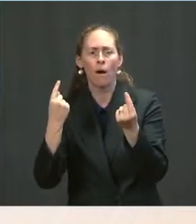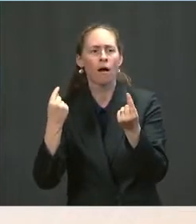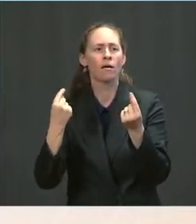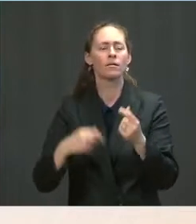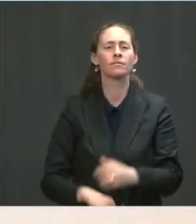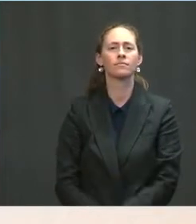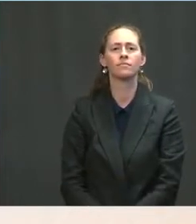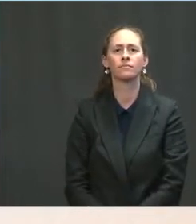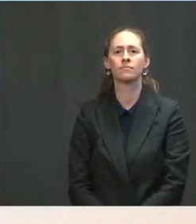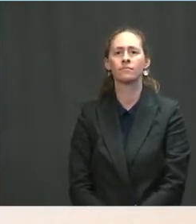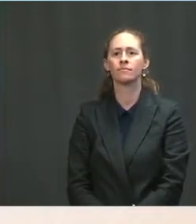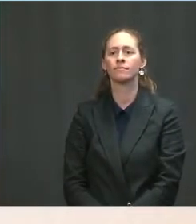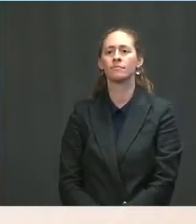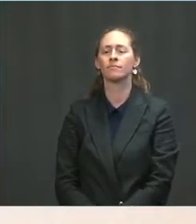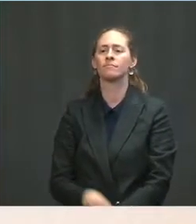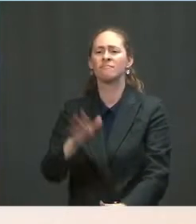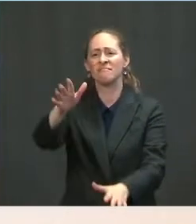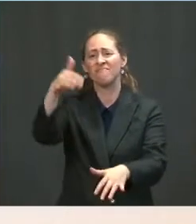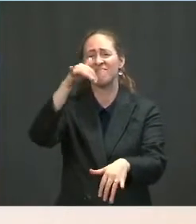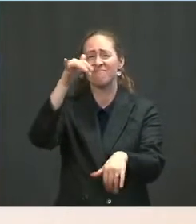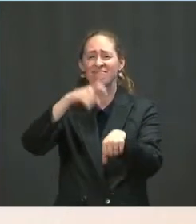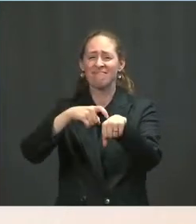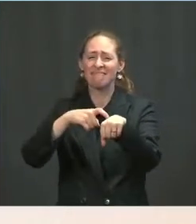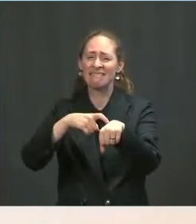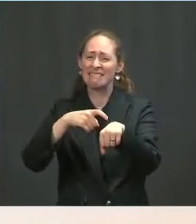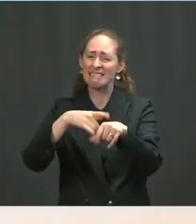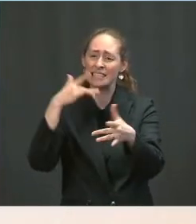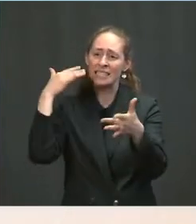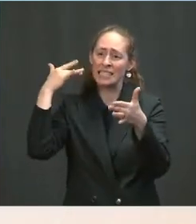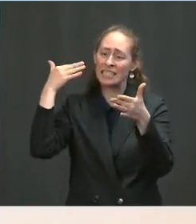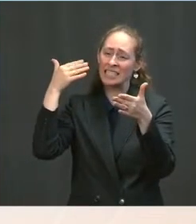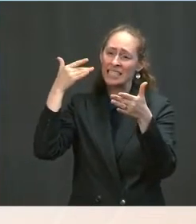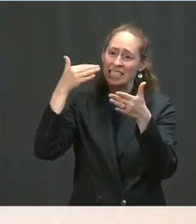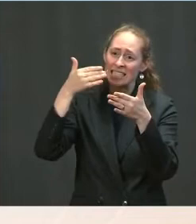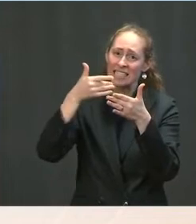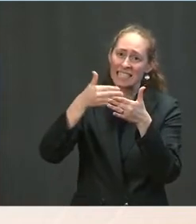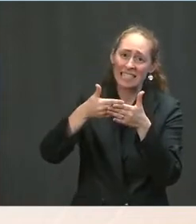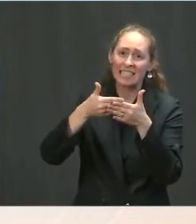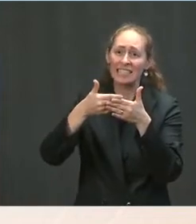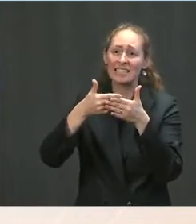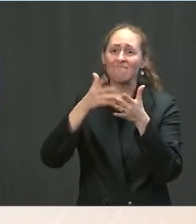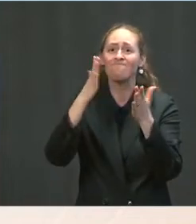Okay. We're gonna have to wrap up. We're gonna have to wrap up, guys. We're gonna have to wrap up. Thank you so